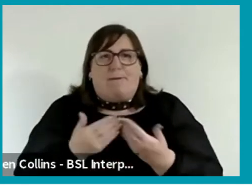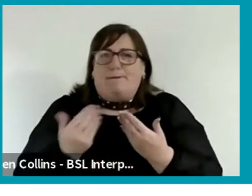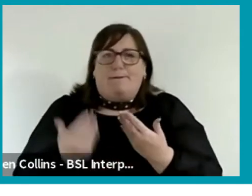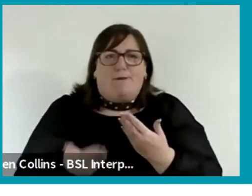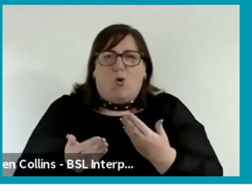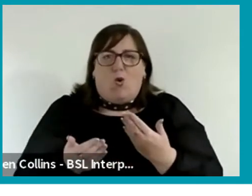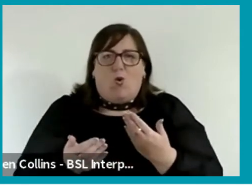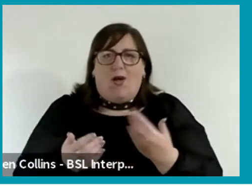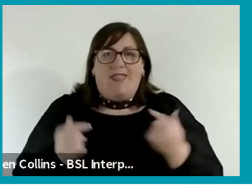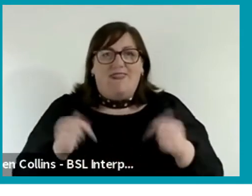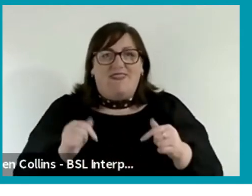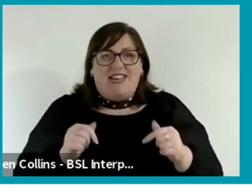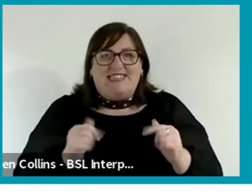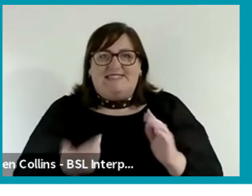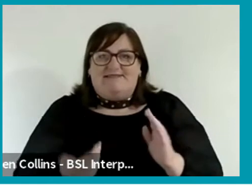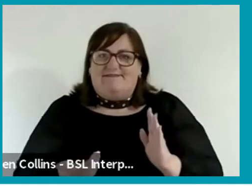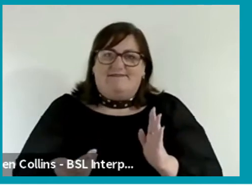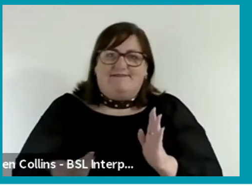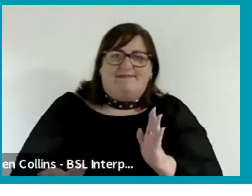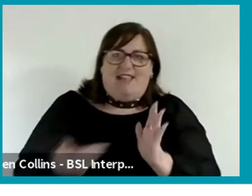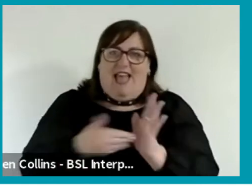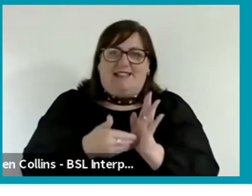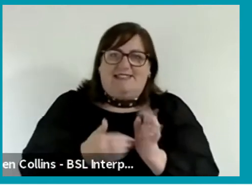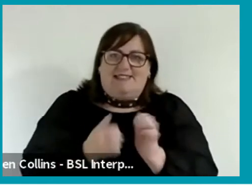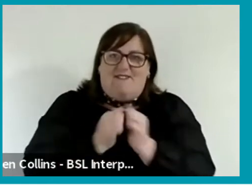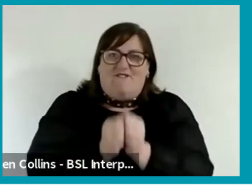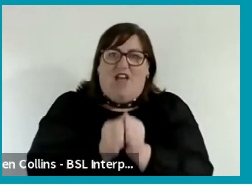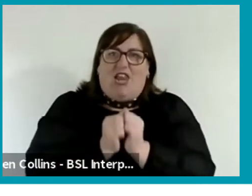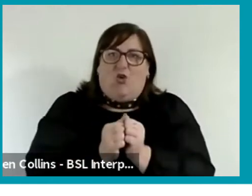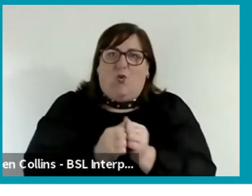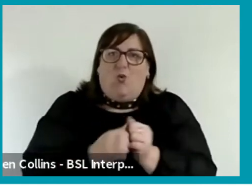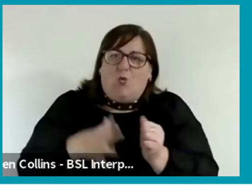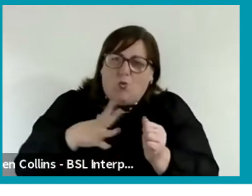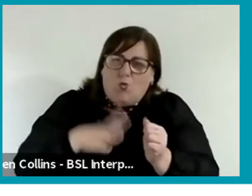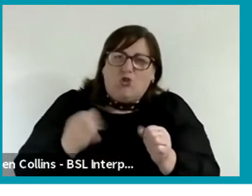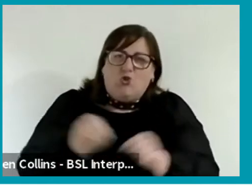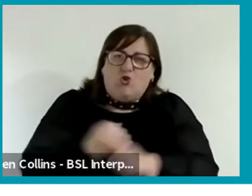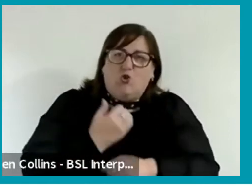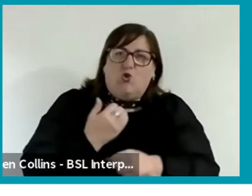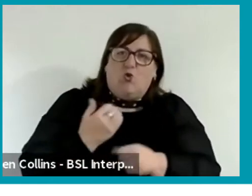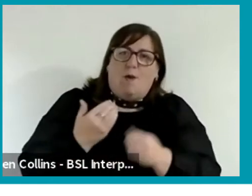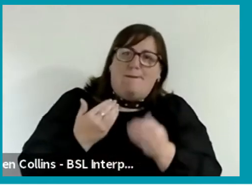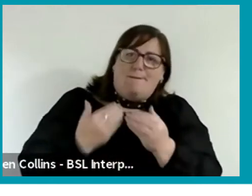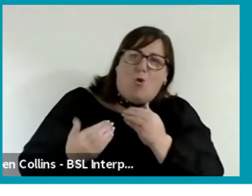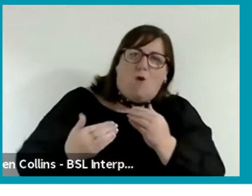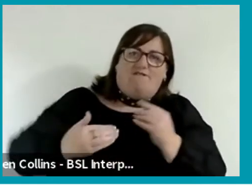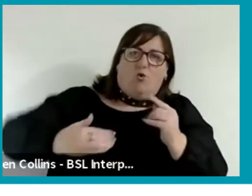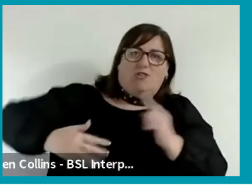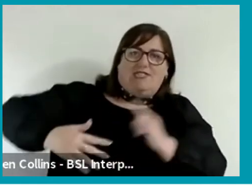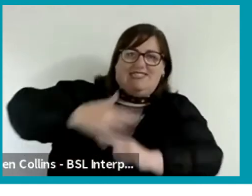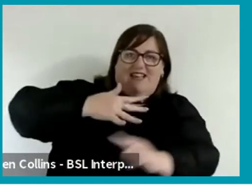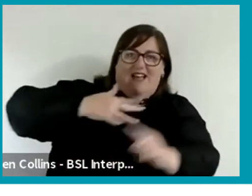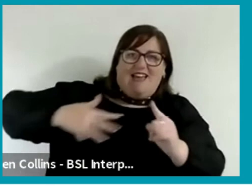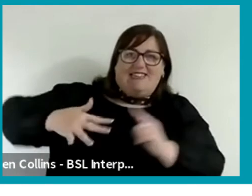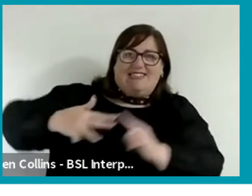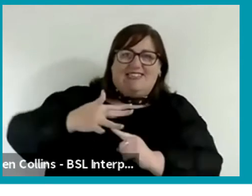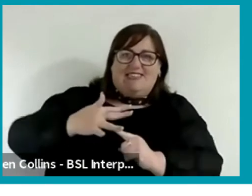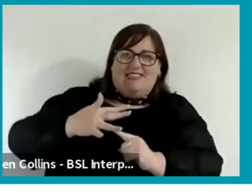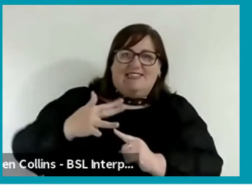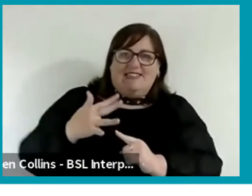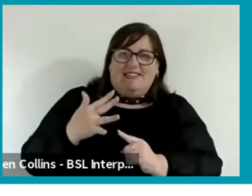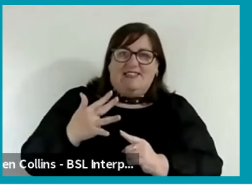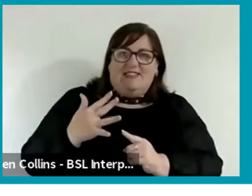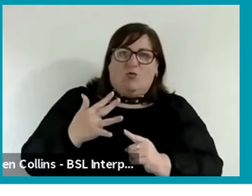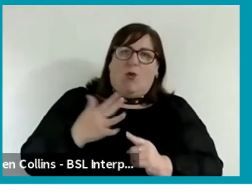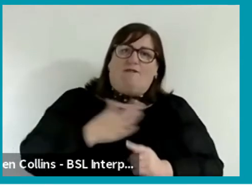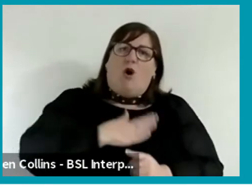We want to do more for society. It's our societal obligation. It's our moral obligation. You know,